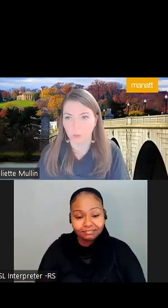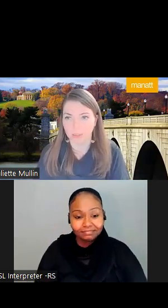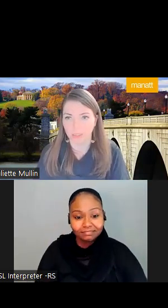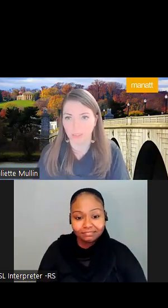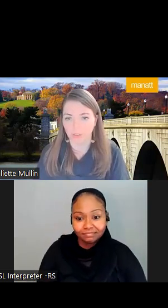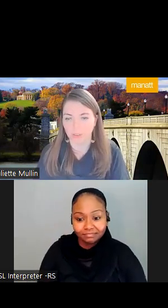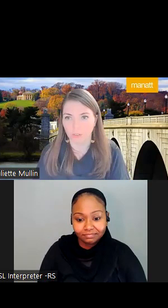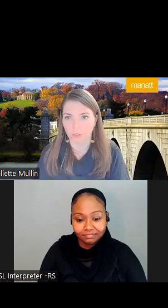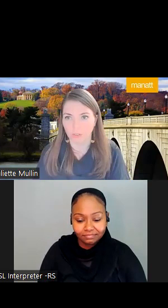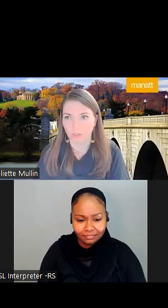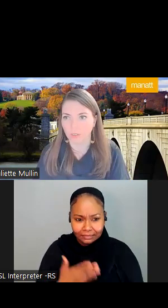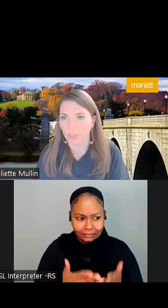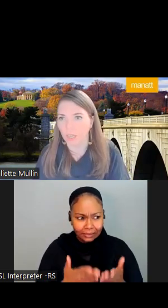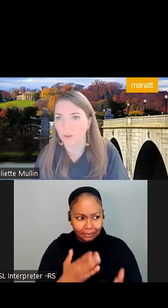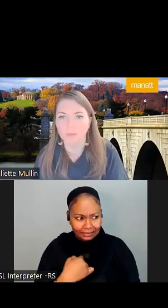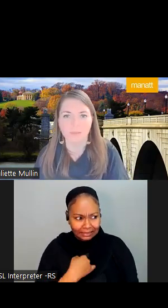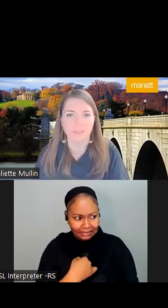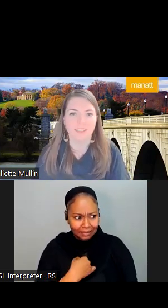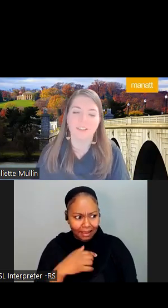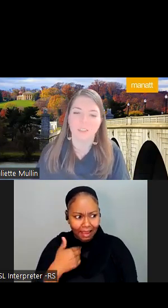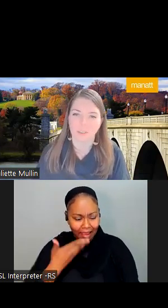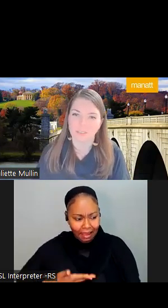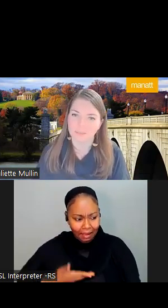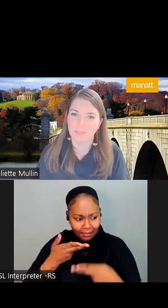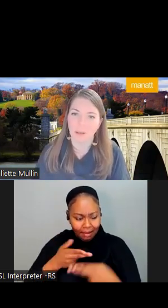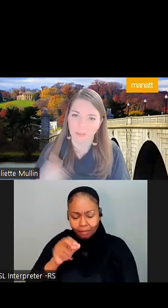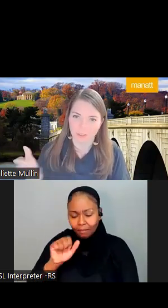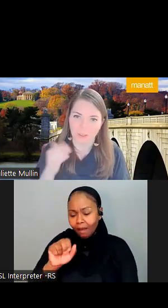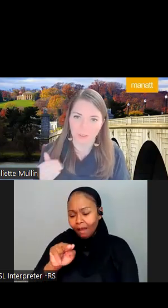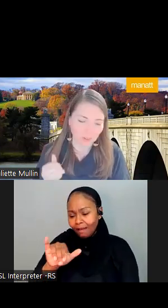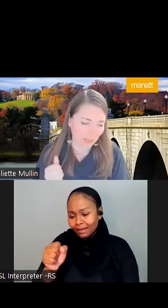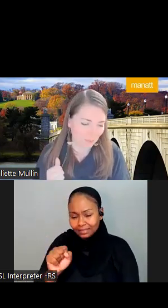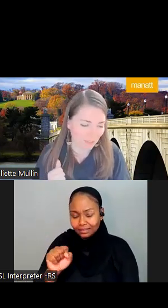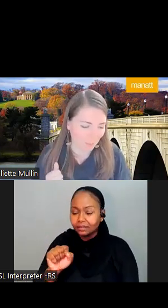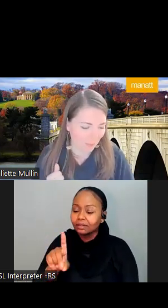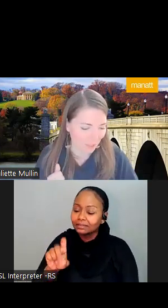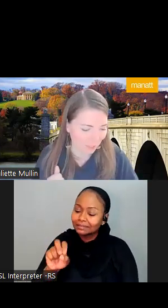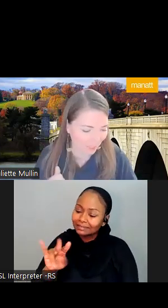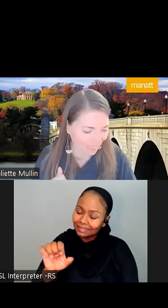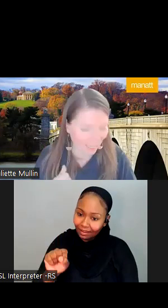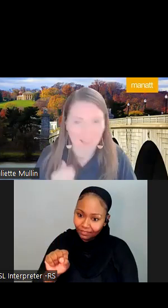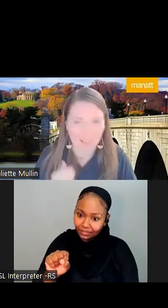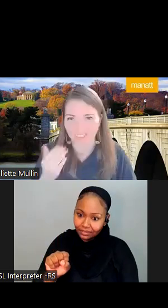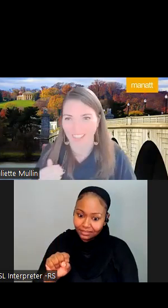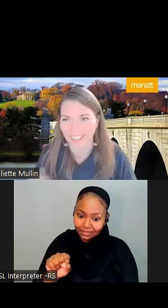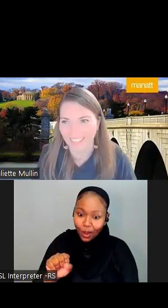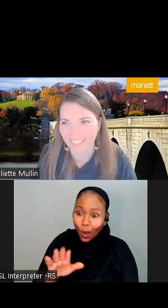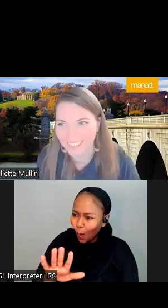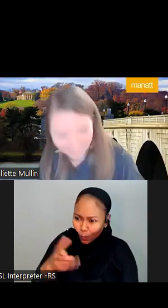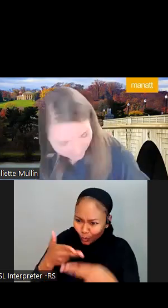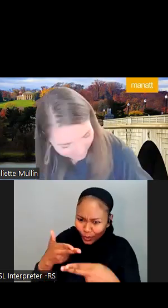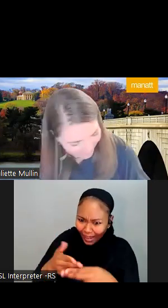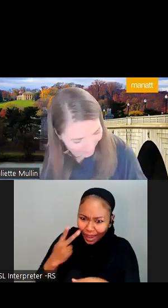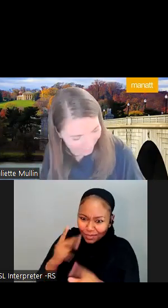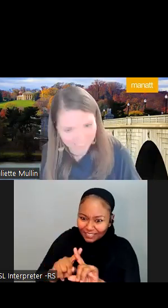It might be me, Anissa Davis. Oh. I'm representing CCLHO. Your name is coming up differently. Please Yes, go ahead.